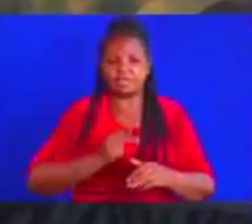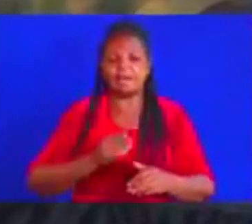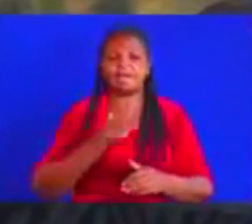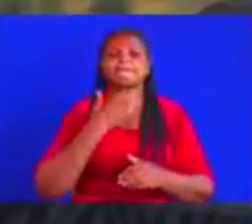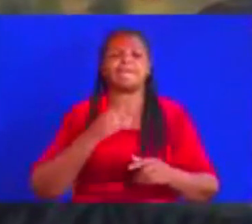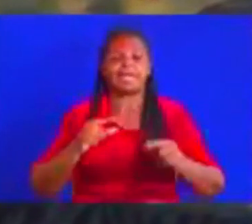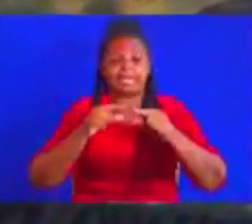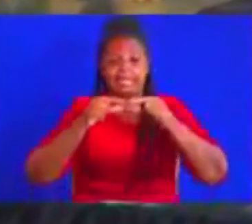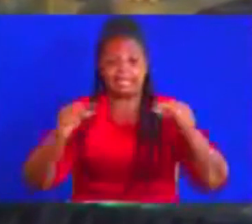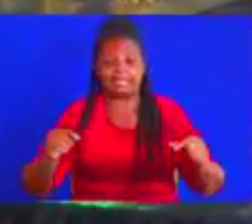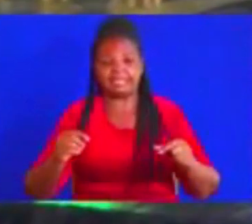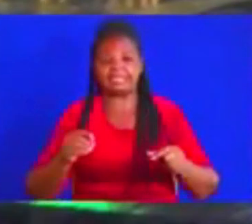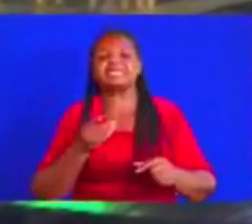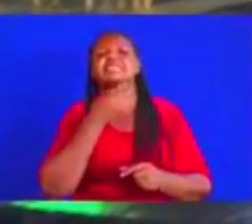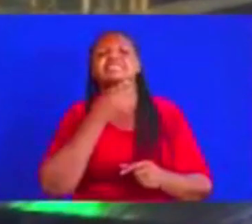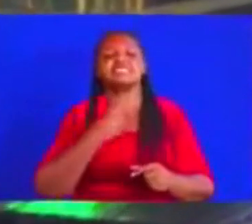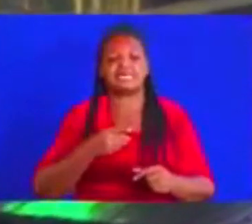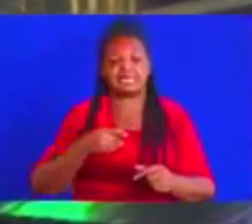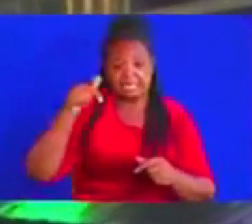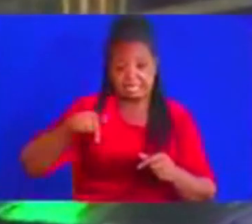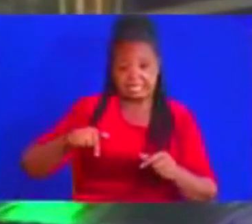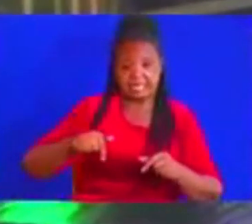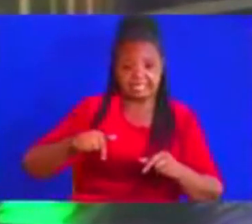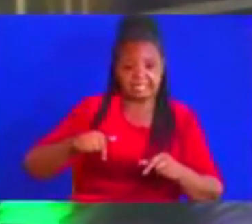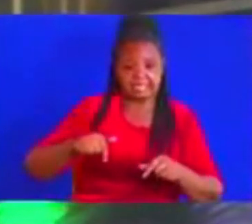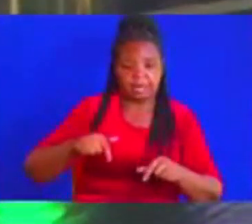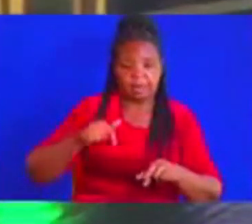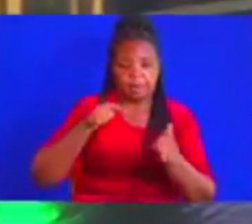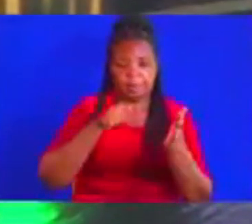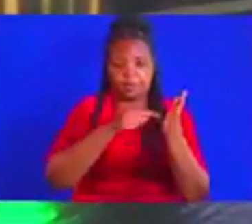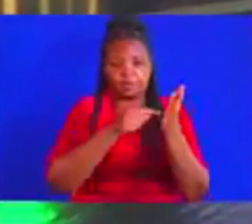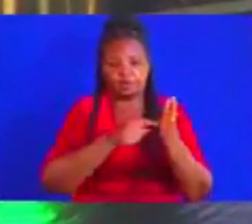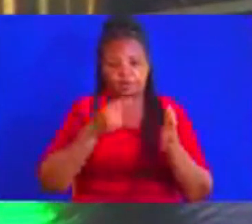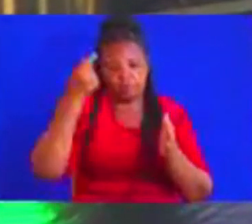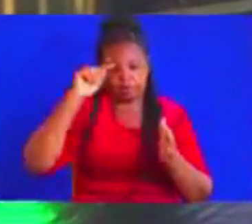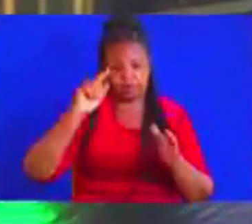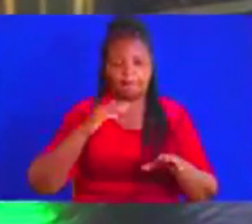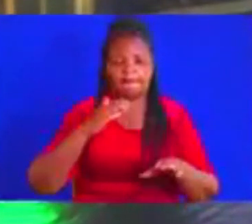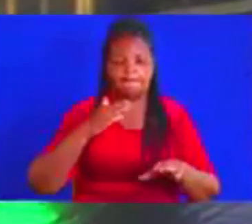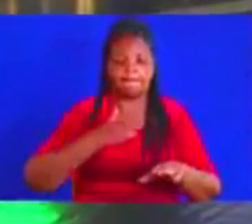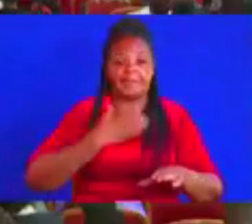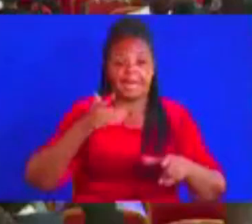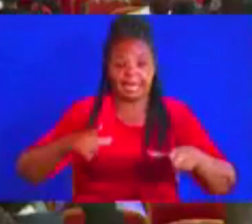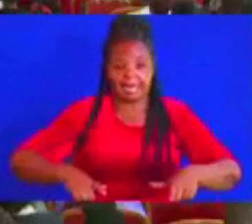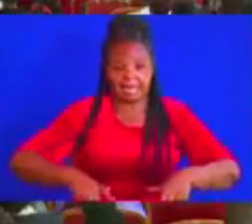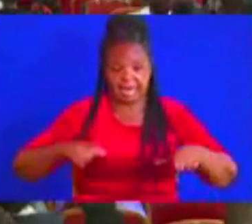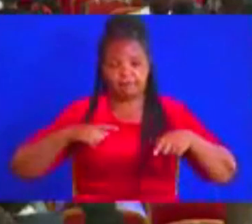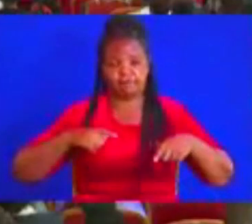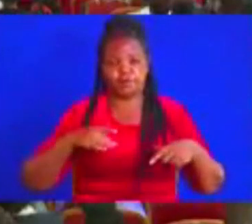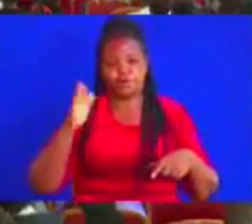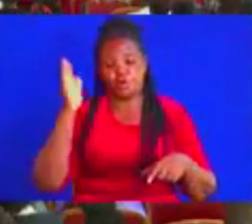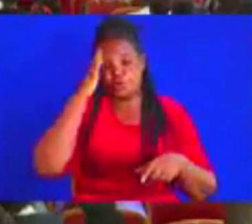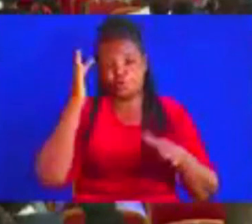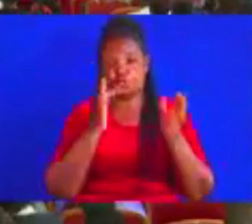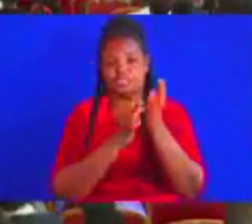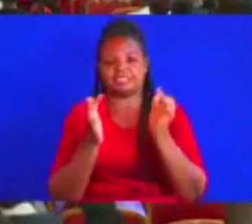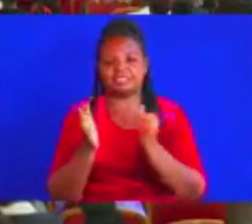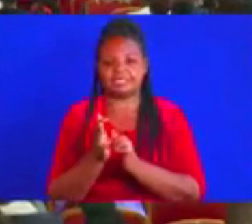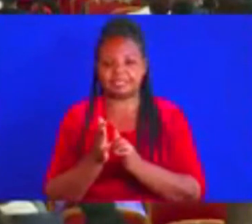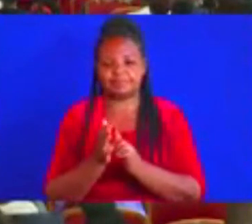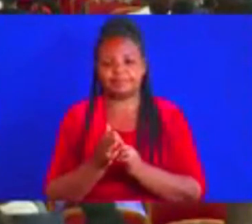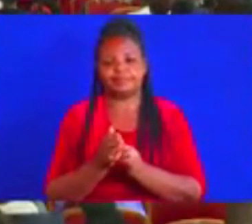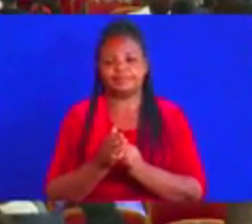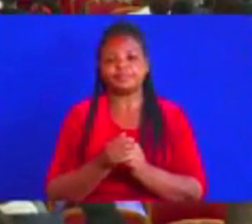at this point in my life is that I may know him. Hallelujah. Now, a few points as we begin